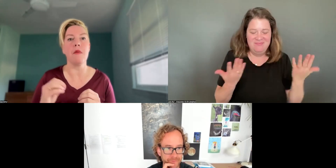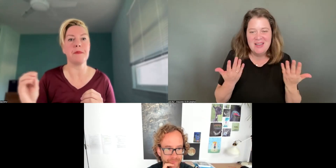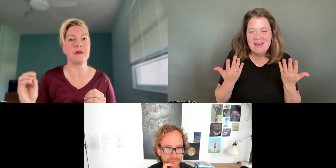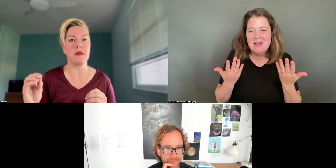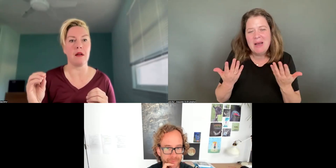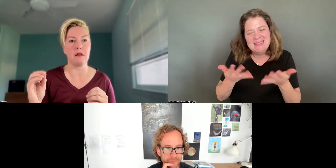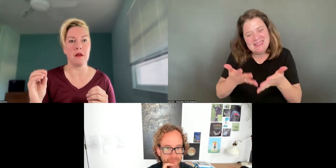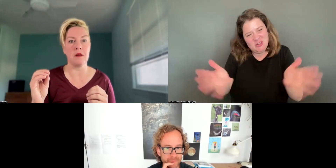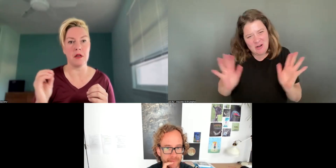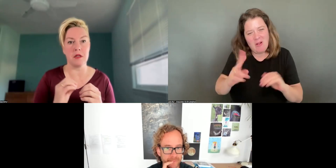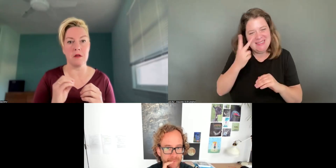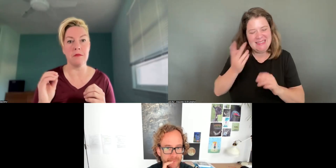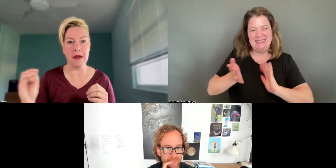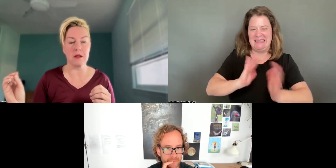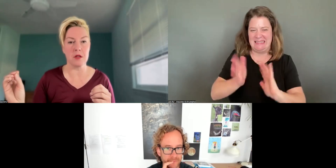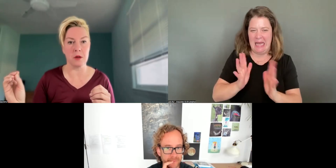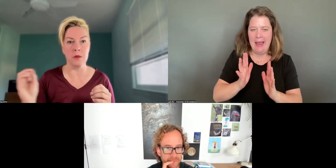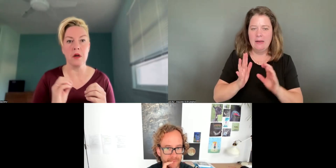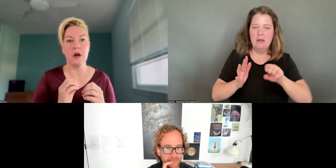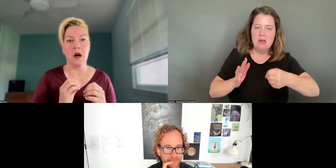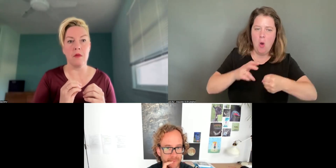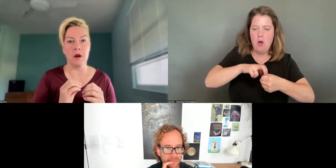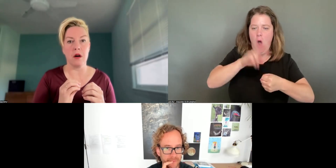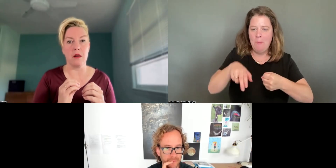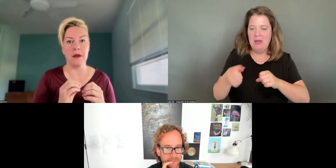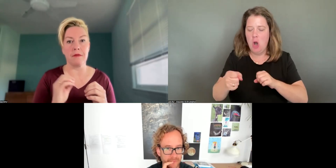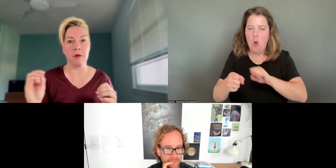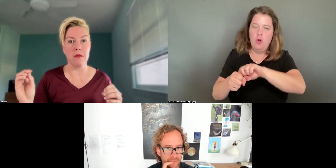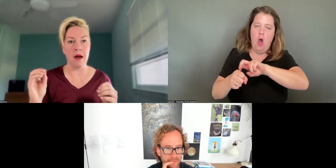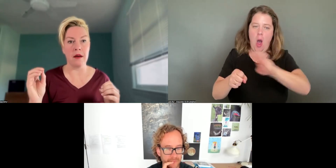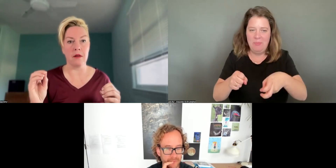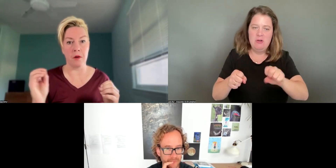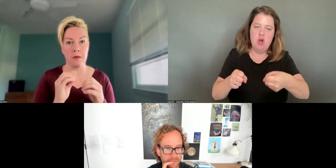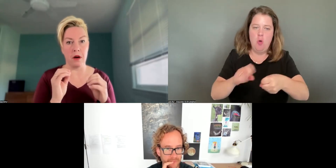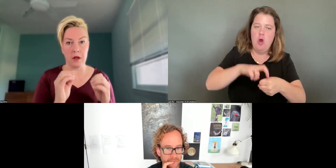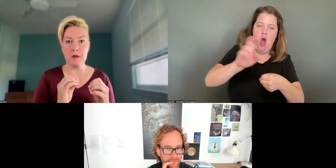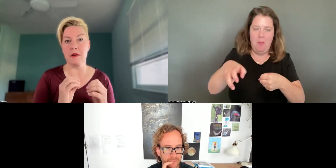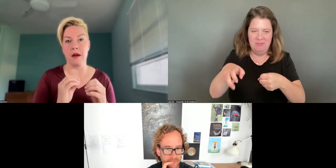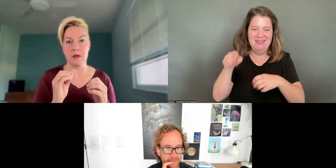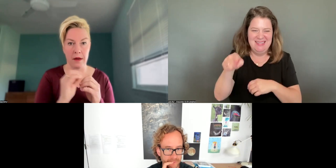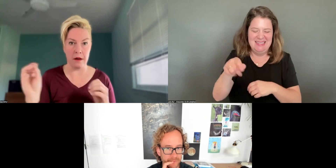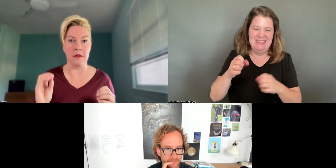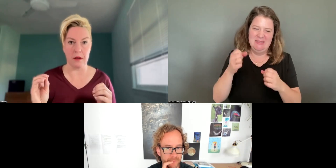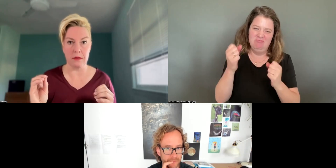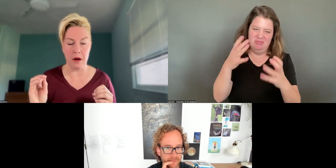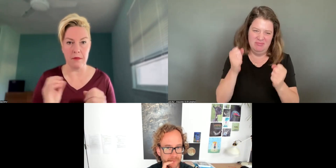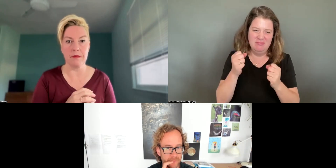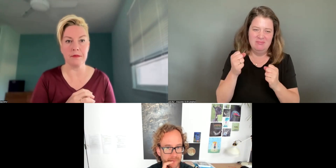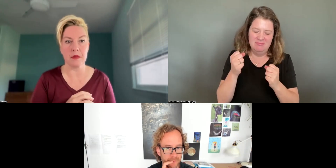more hops that you need to make to get from a Q sign to any